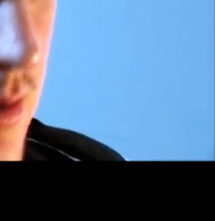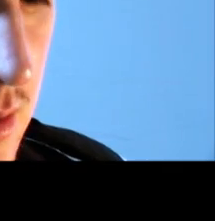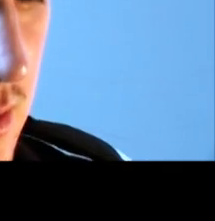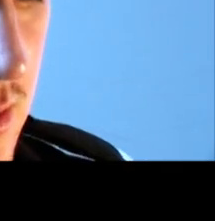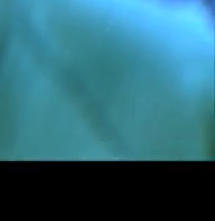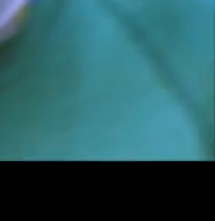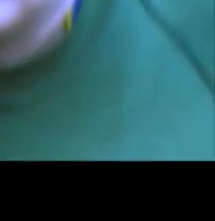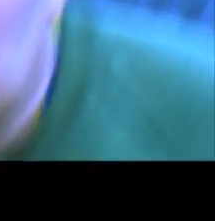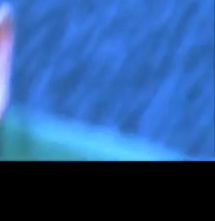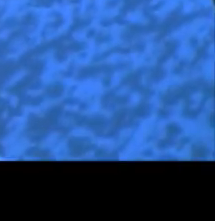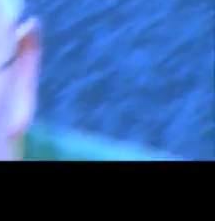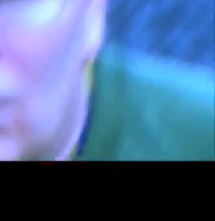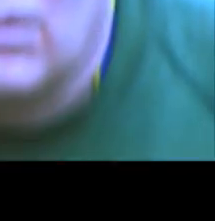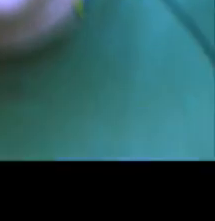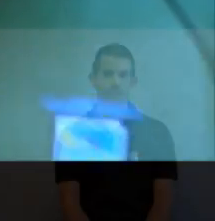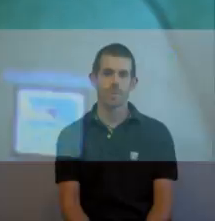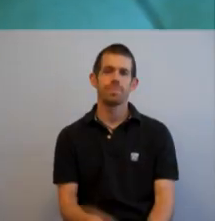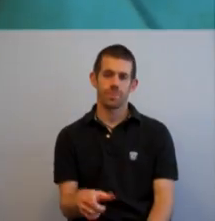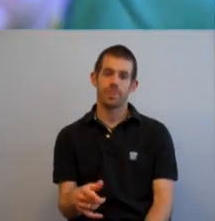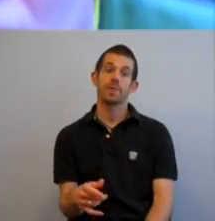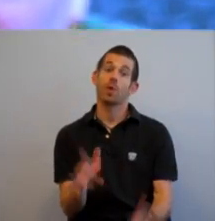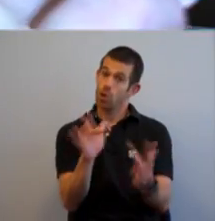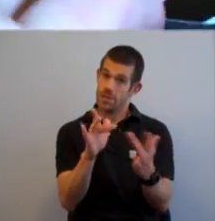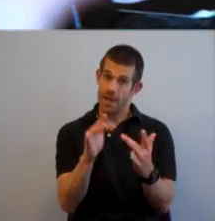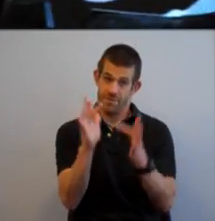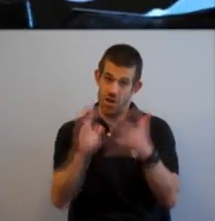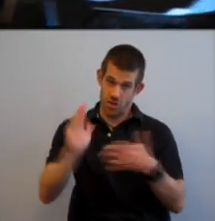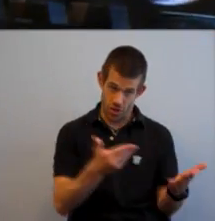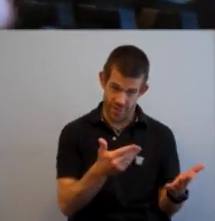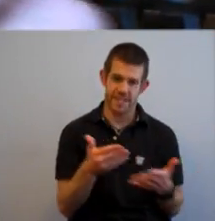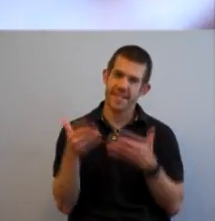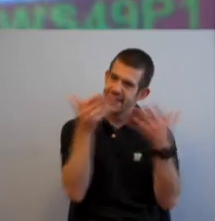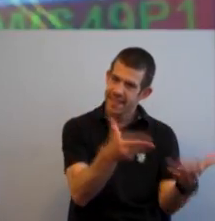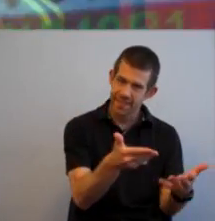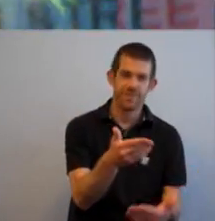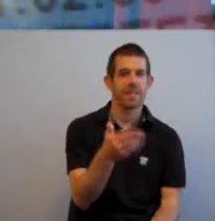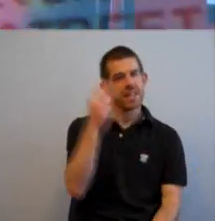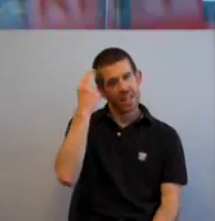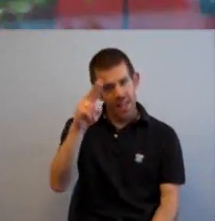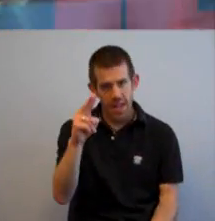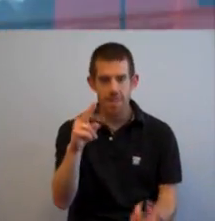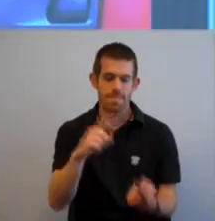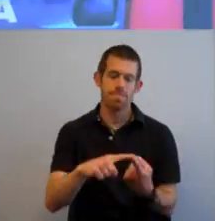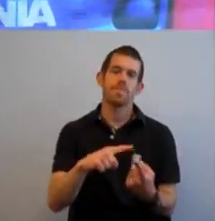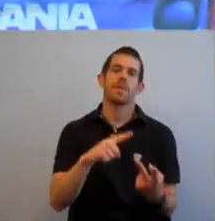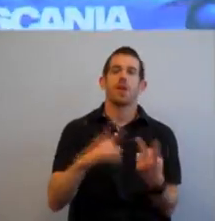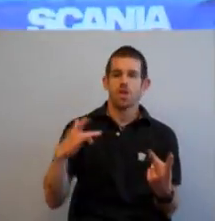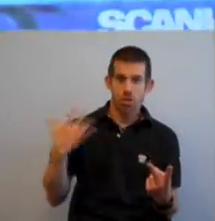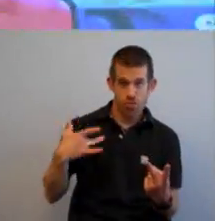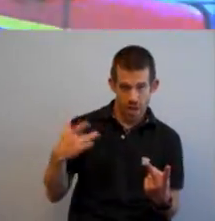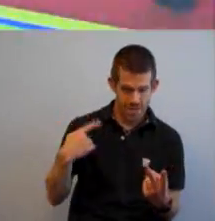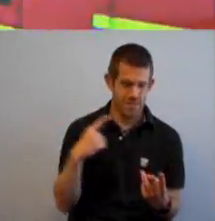possible to give them warning, stating your name, the address and where you are, and if you can, what's on